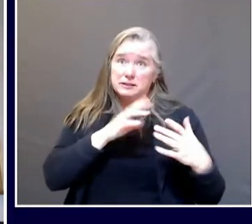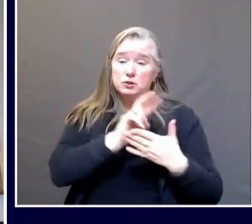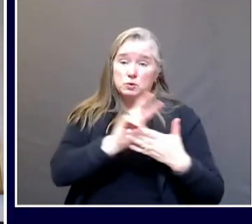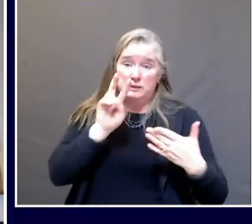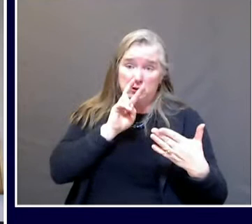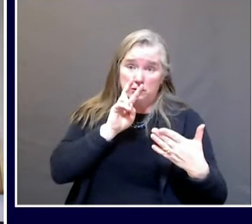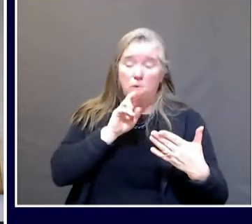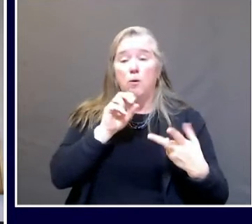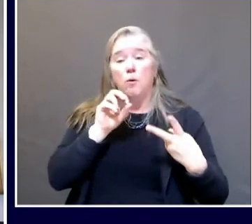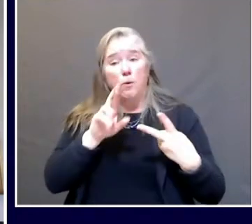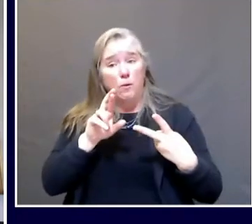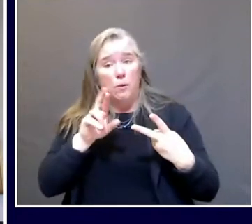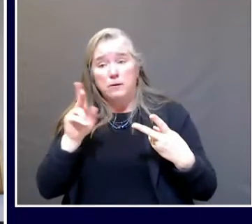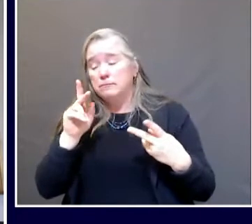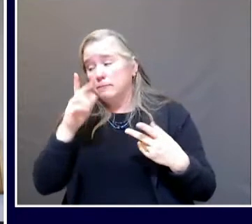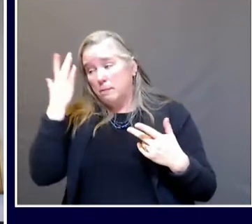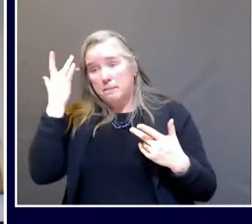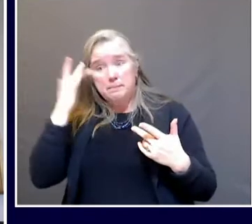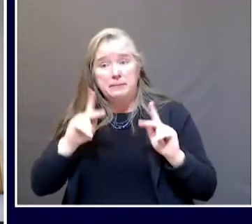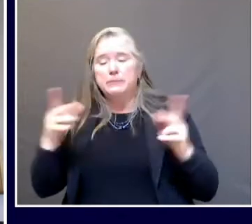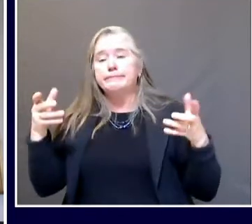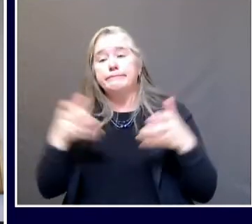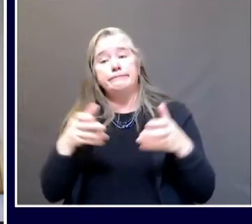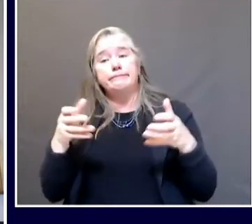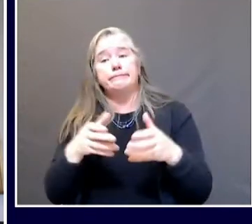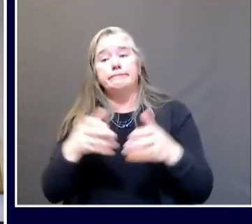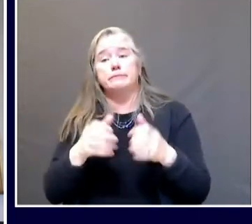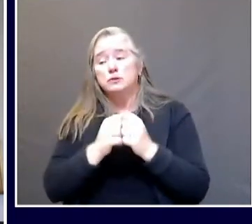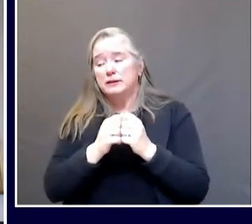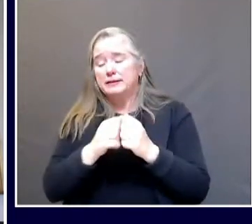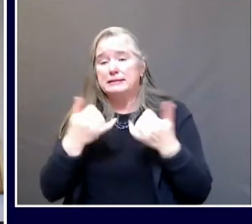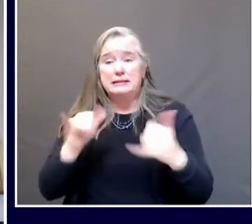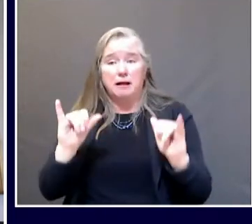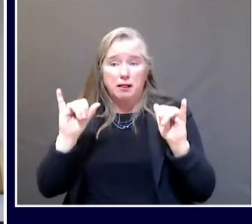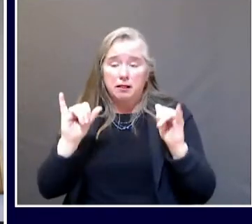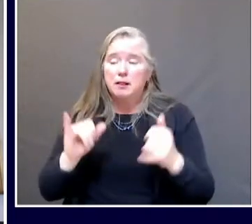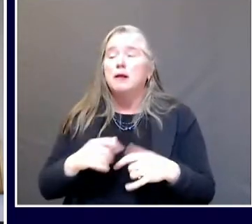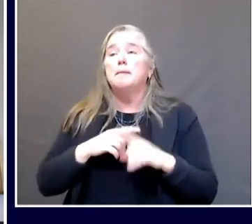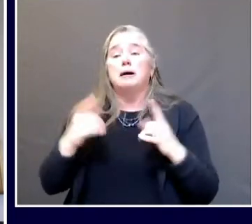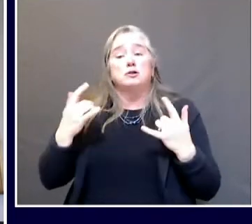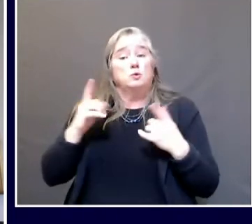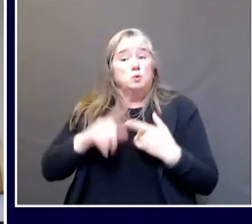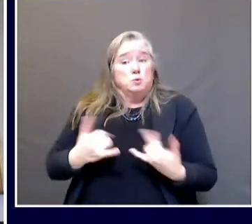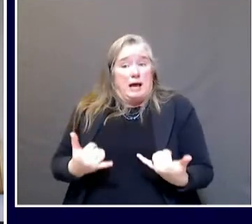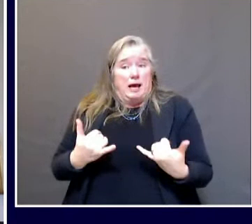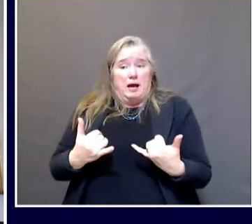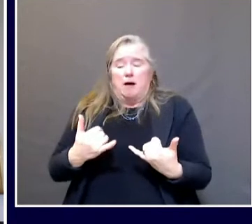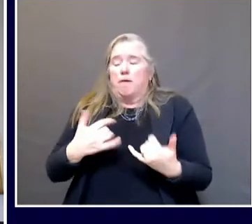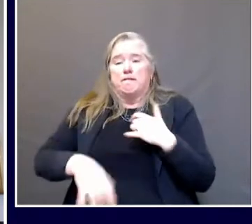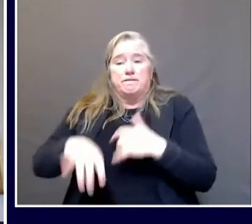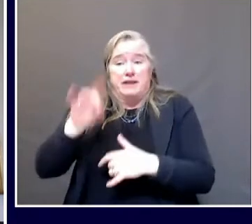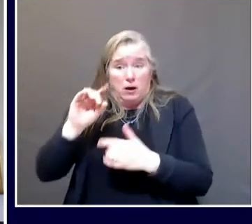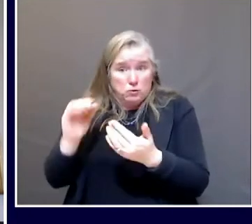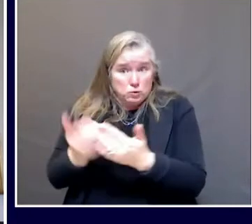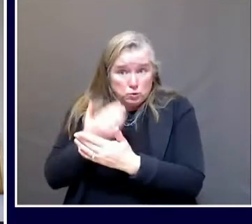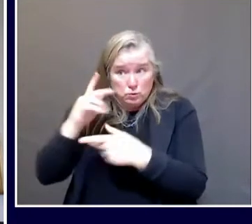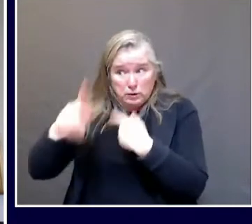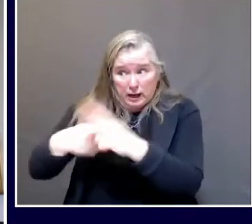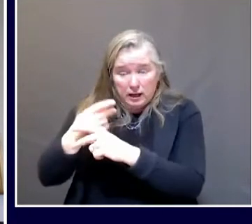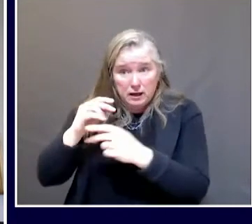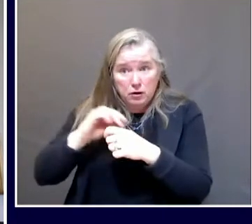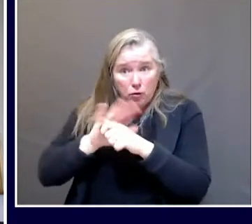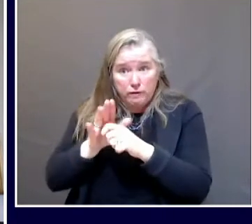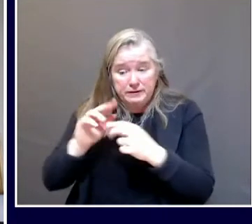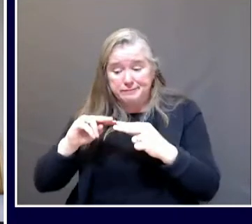Very difficult to say. But as of this morning, we had not found any specimens in Maine with that new variant. Thank you.